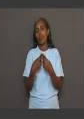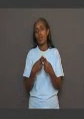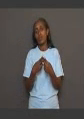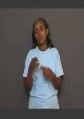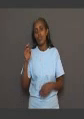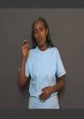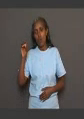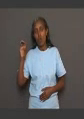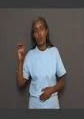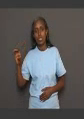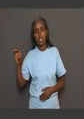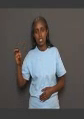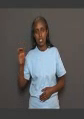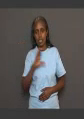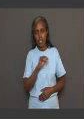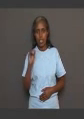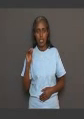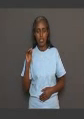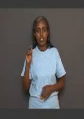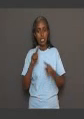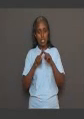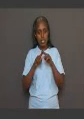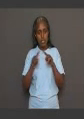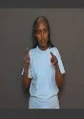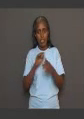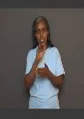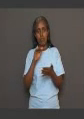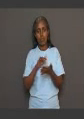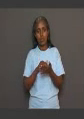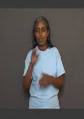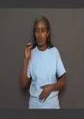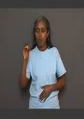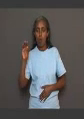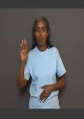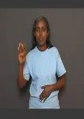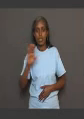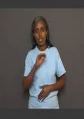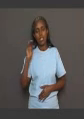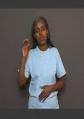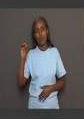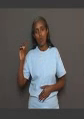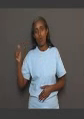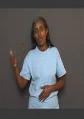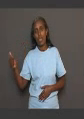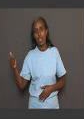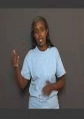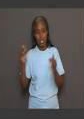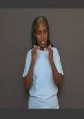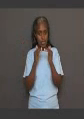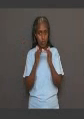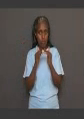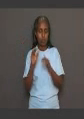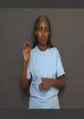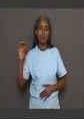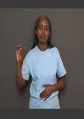of OC and the difference between OB and OA is